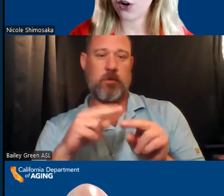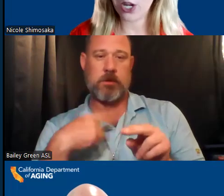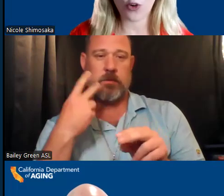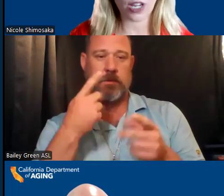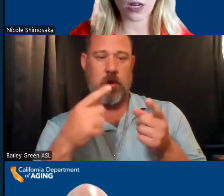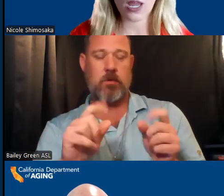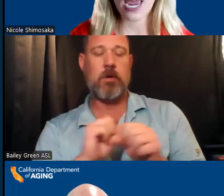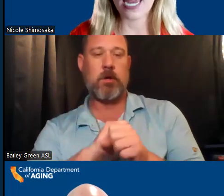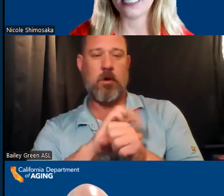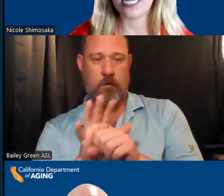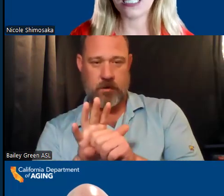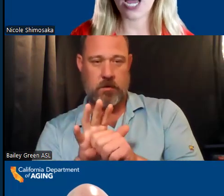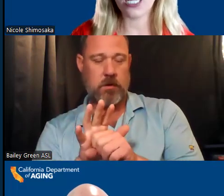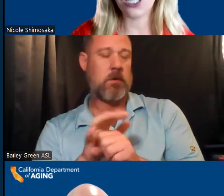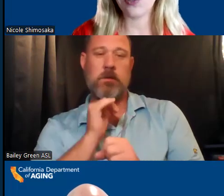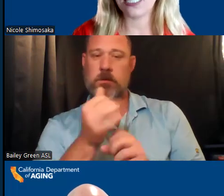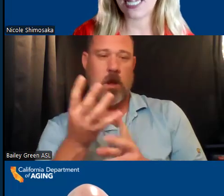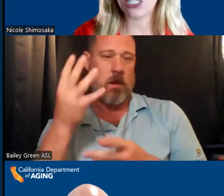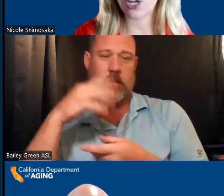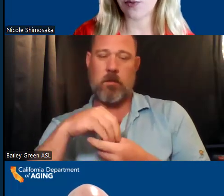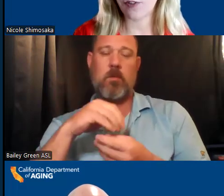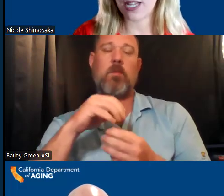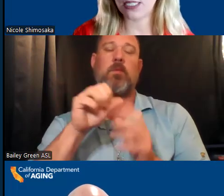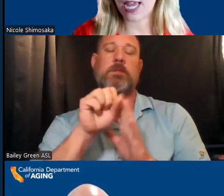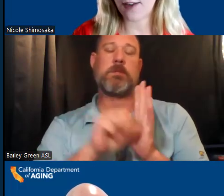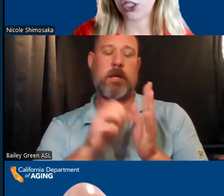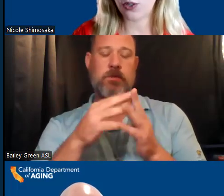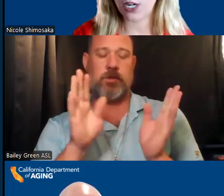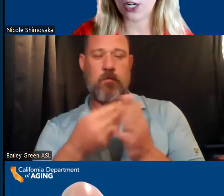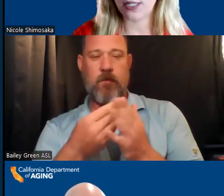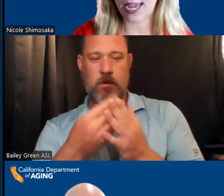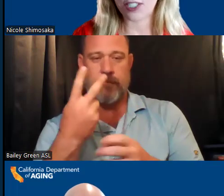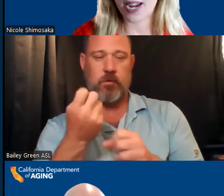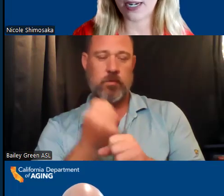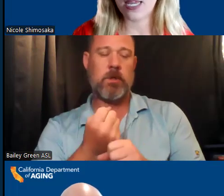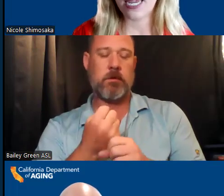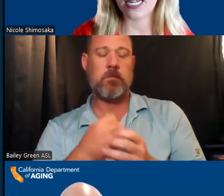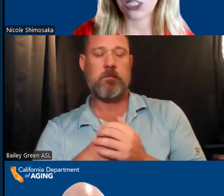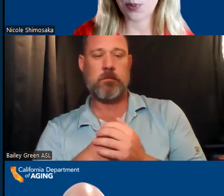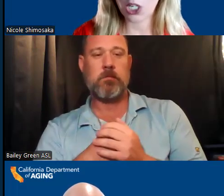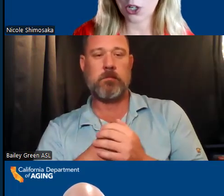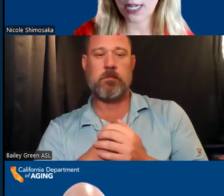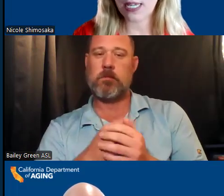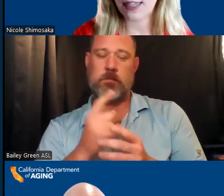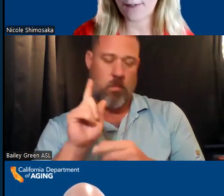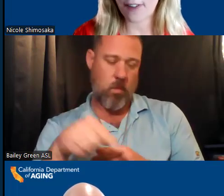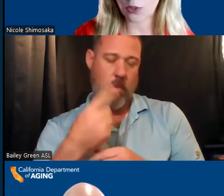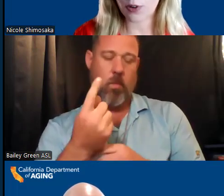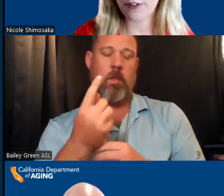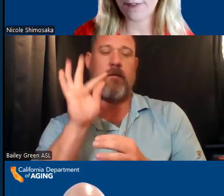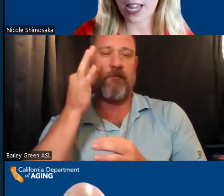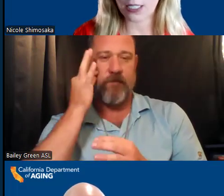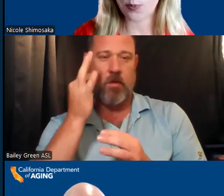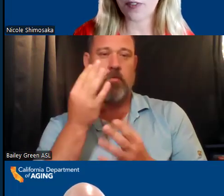during COVID, and it does not include the state general funds that have a 2-year lifespan. It is purely the